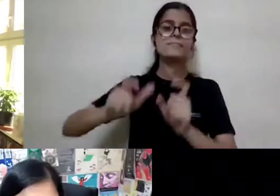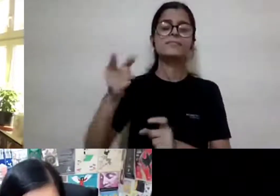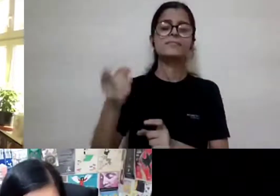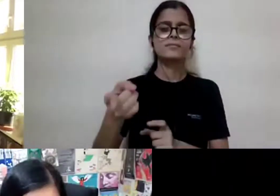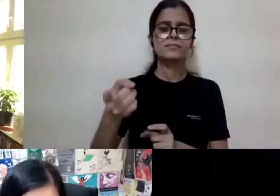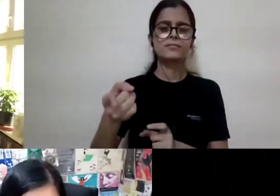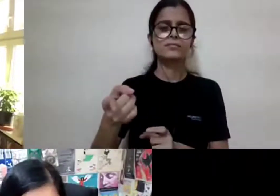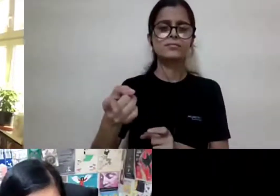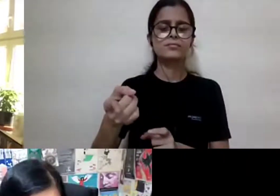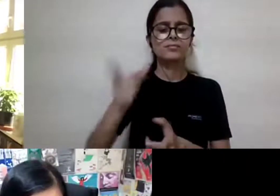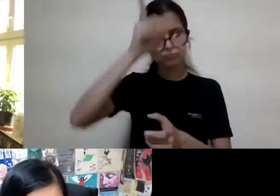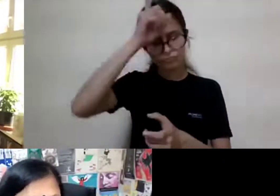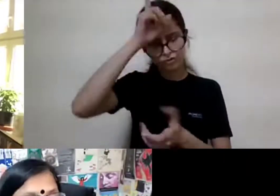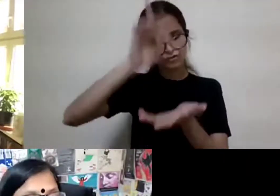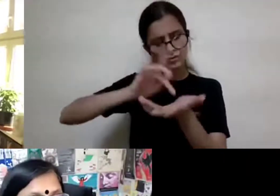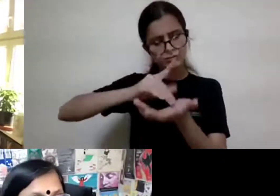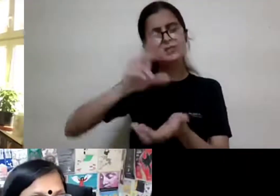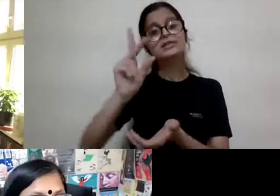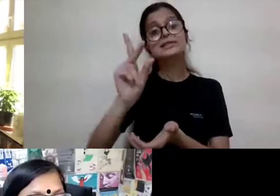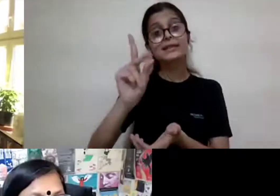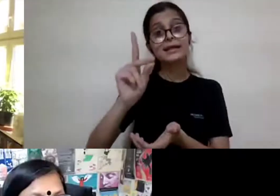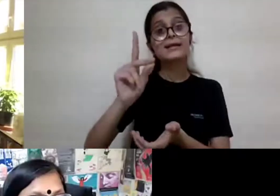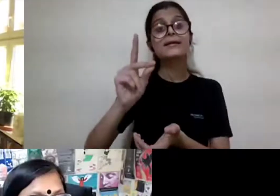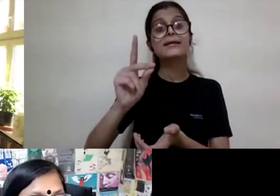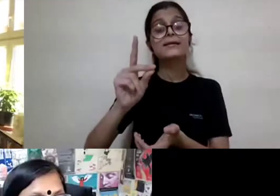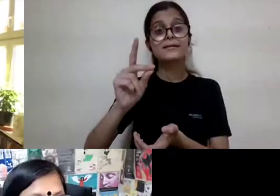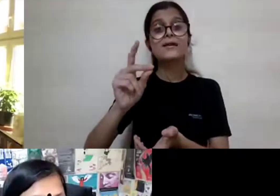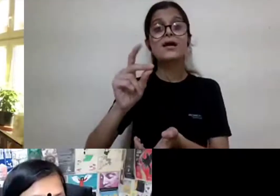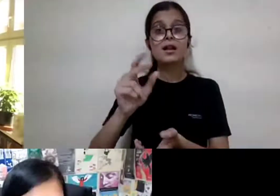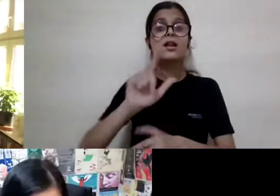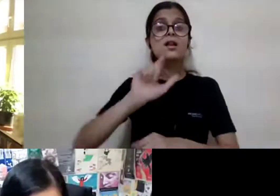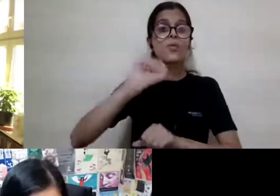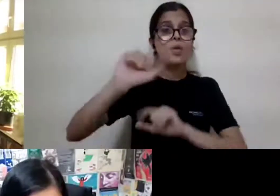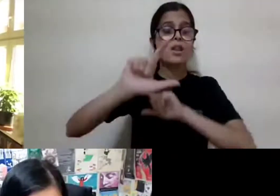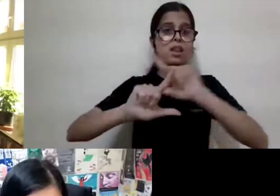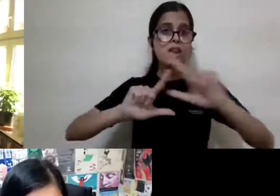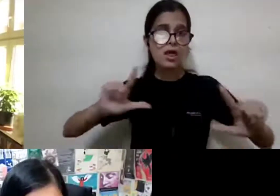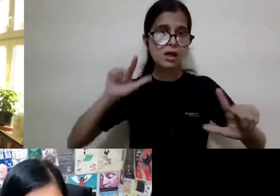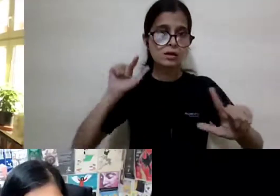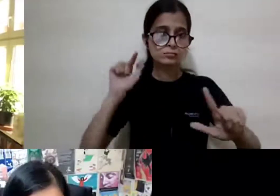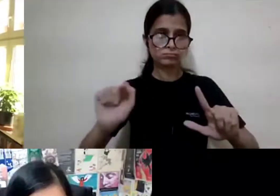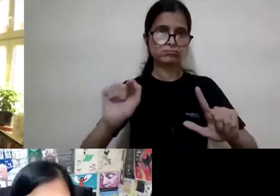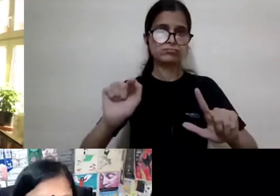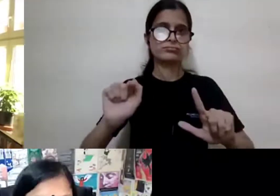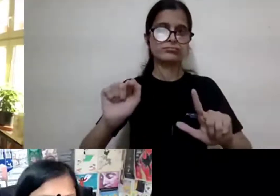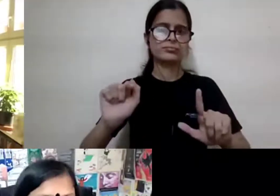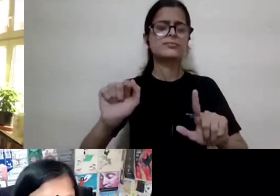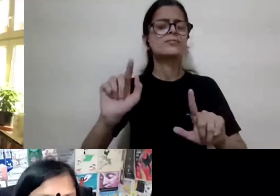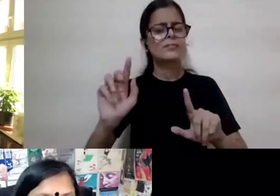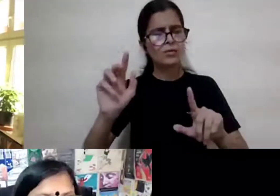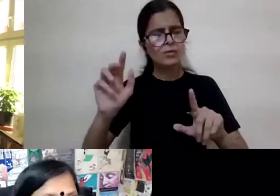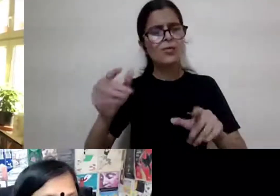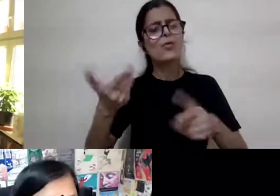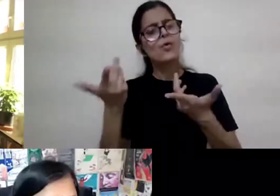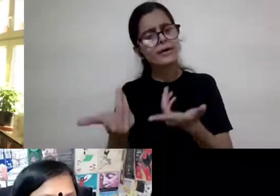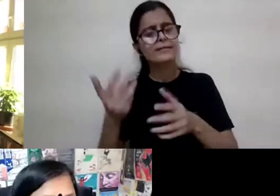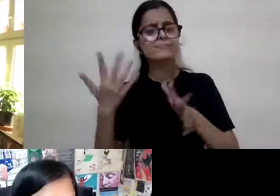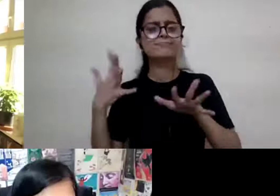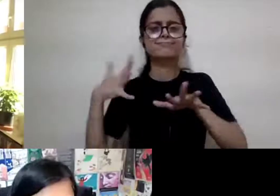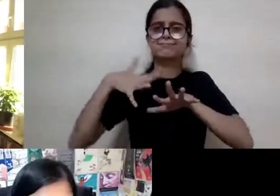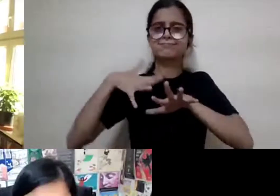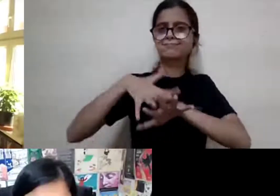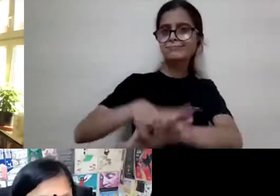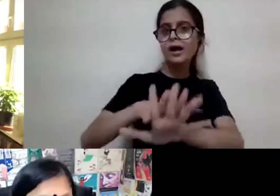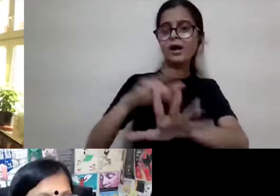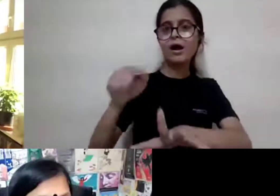whom German is a second mother tongue, how you've tried to even consider inclusion of this